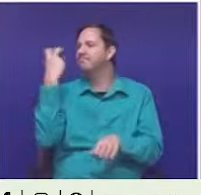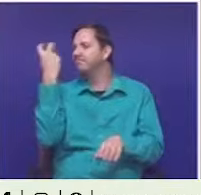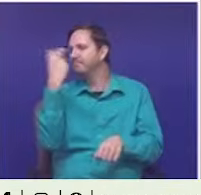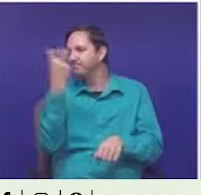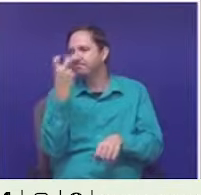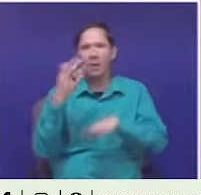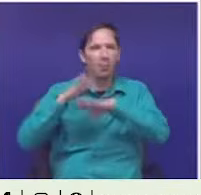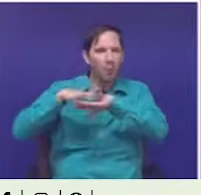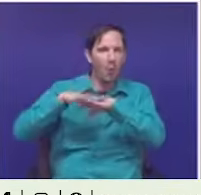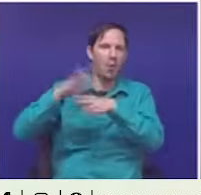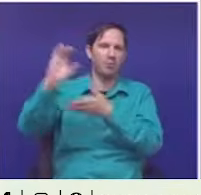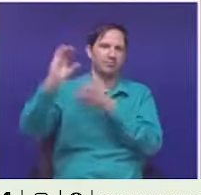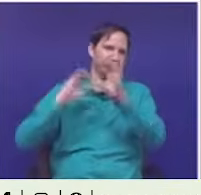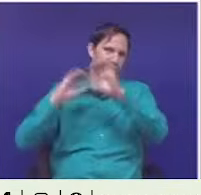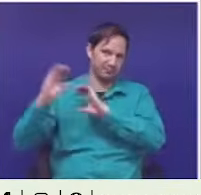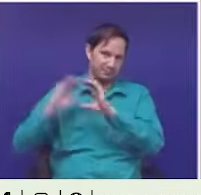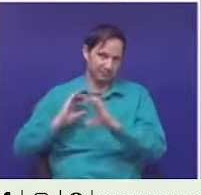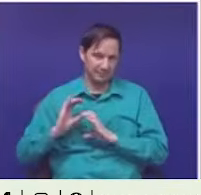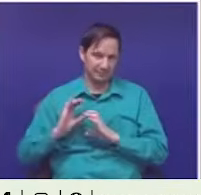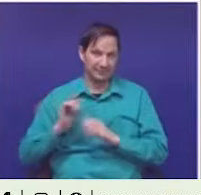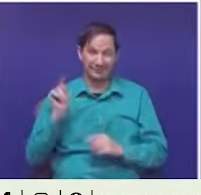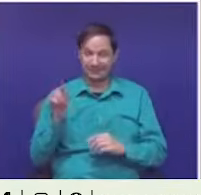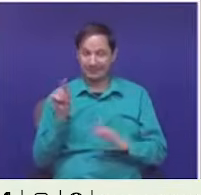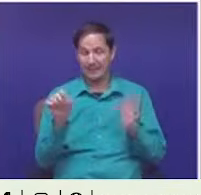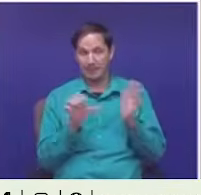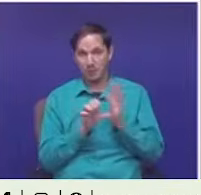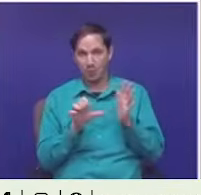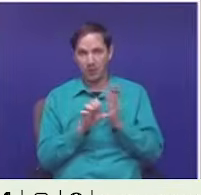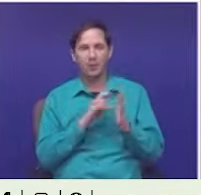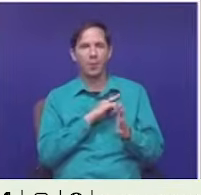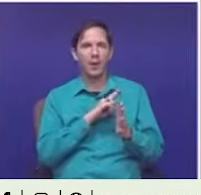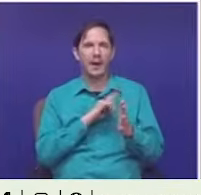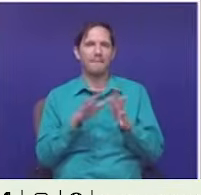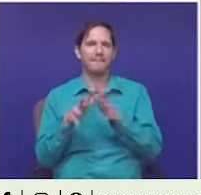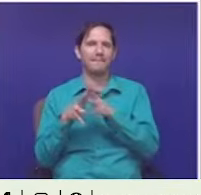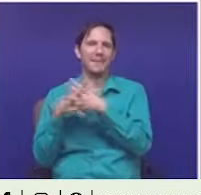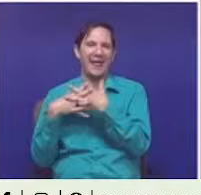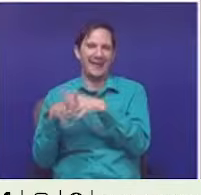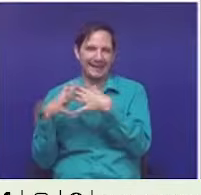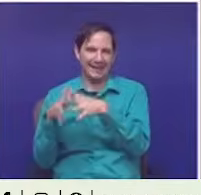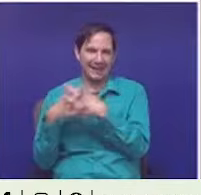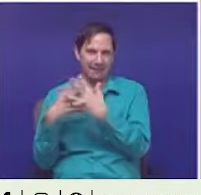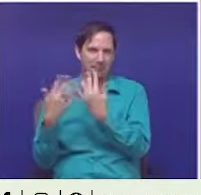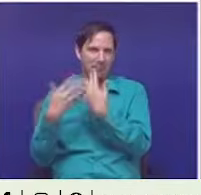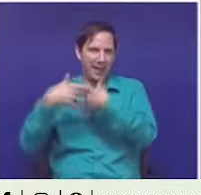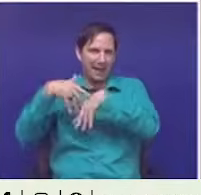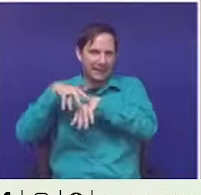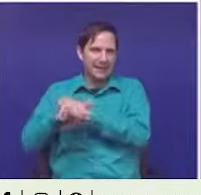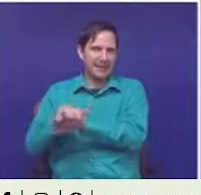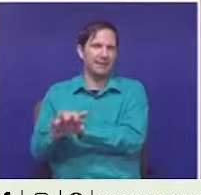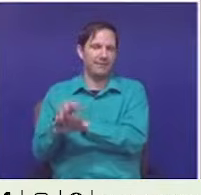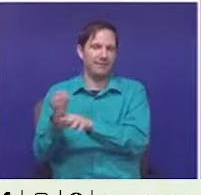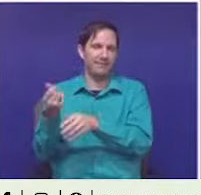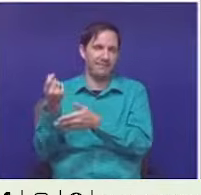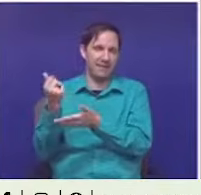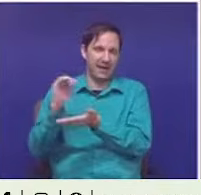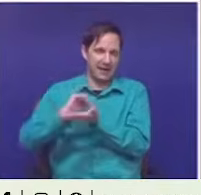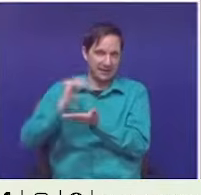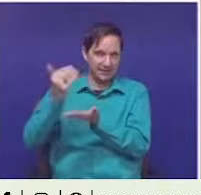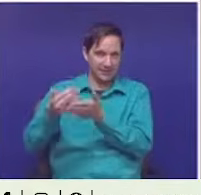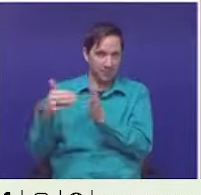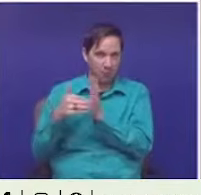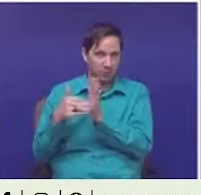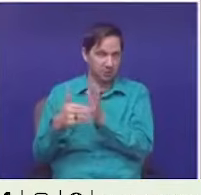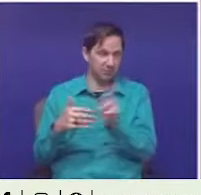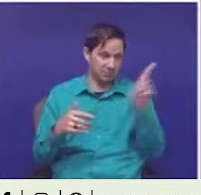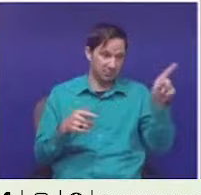mechanisms. And I think this is important to look at blended financing models that Treasury is looking into. And